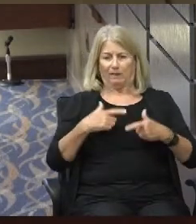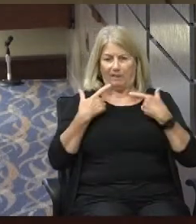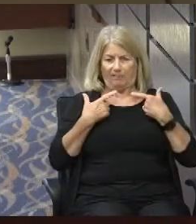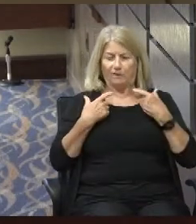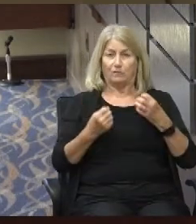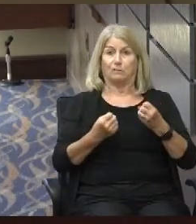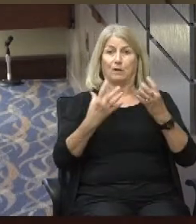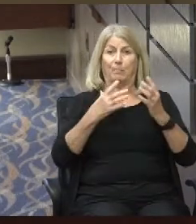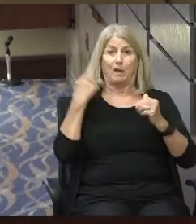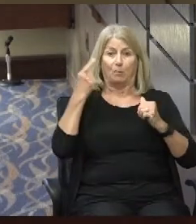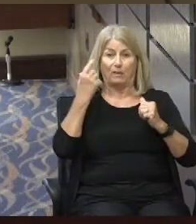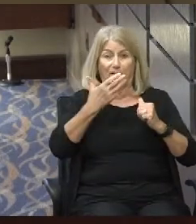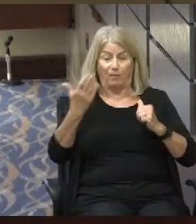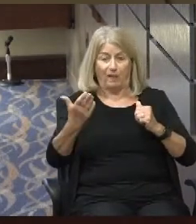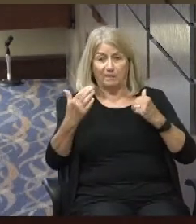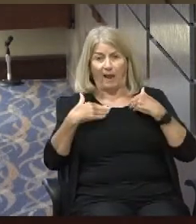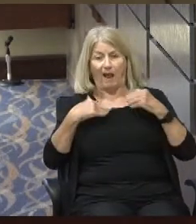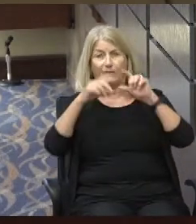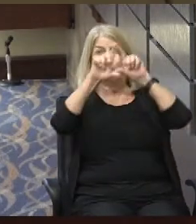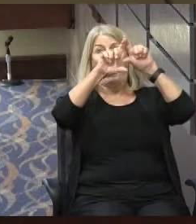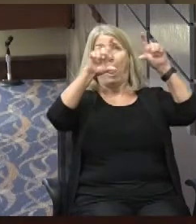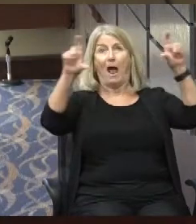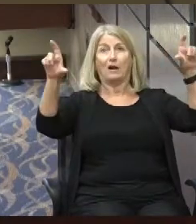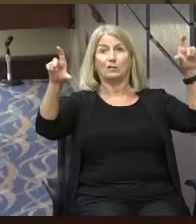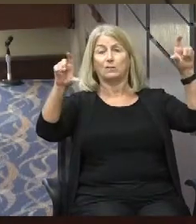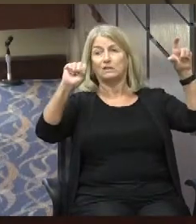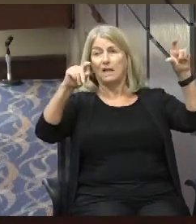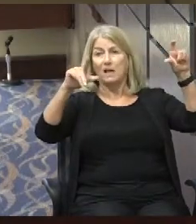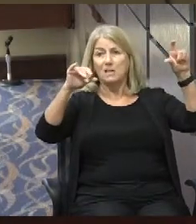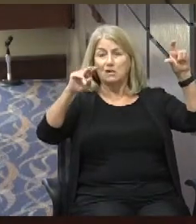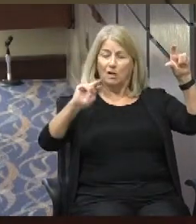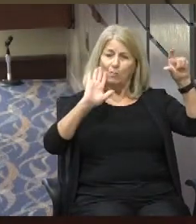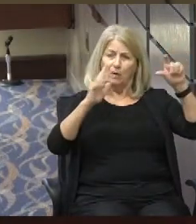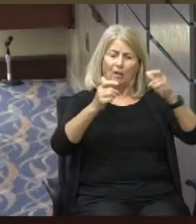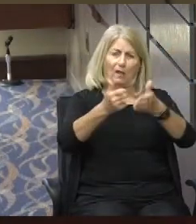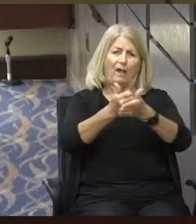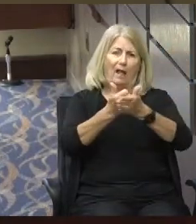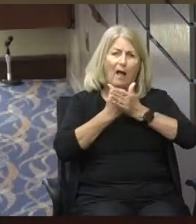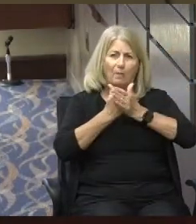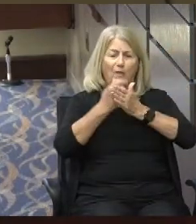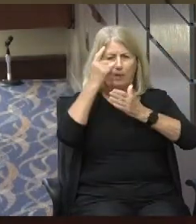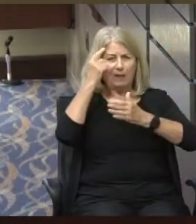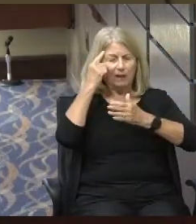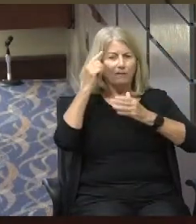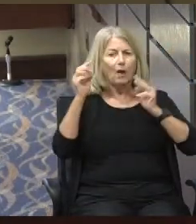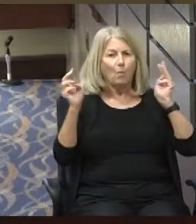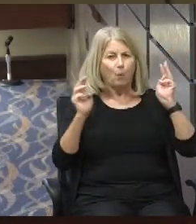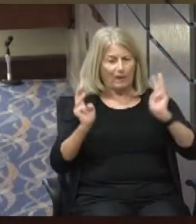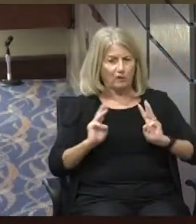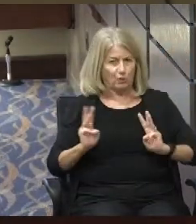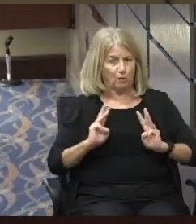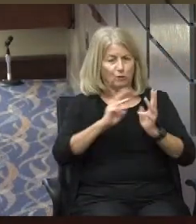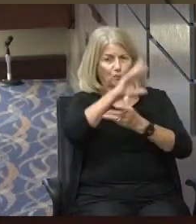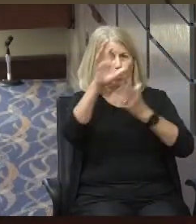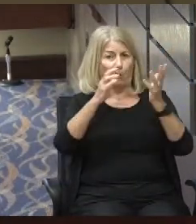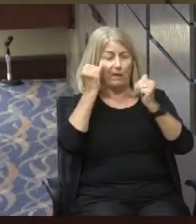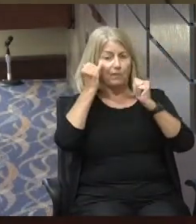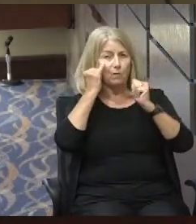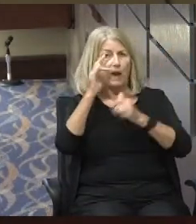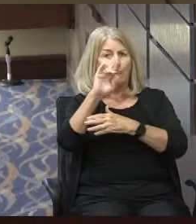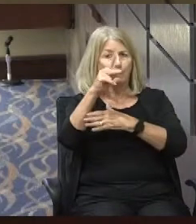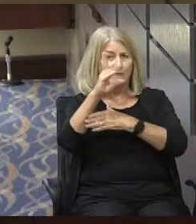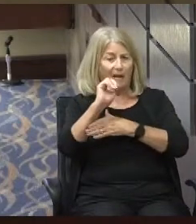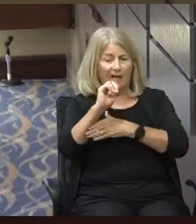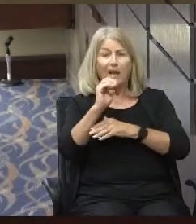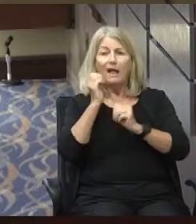Having the banner function at the top is really helpful, especially thinking of the winter storm. If that could have been updated every couple of hours and could have